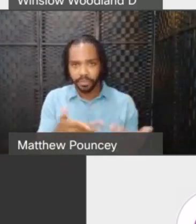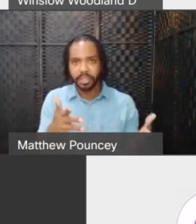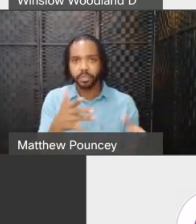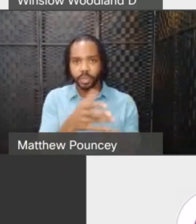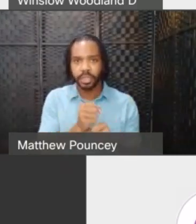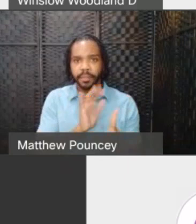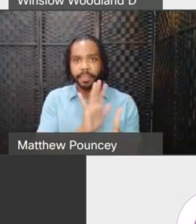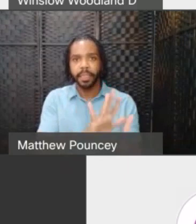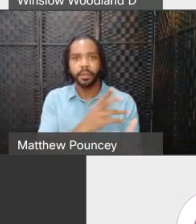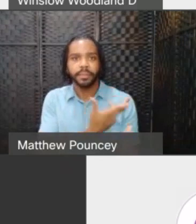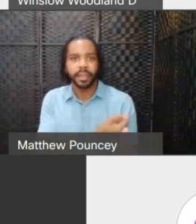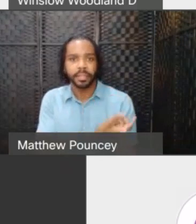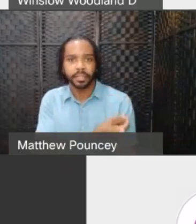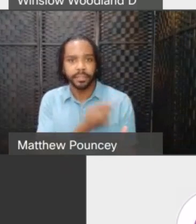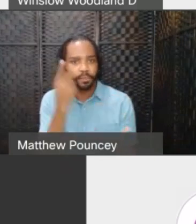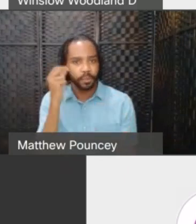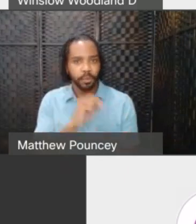their COVID vaccine.